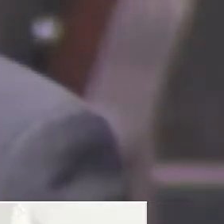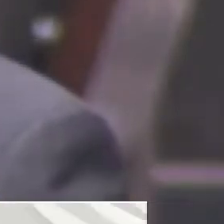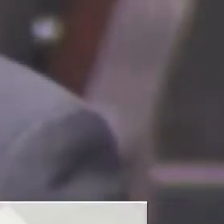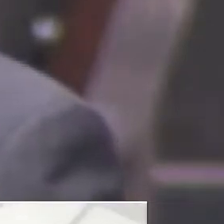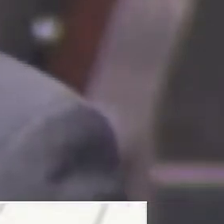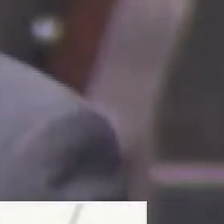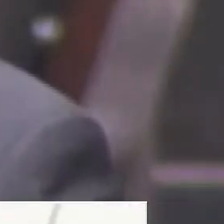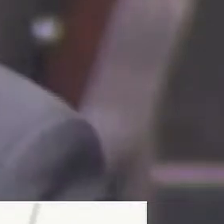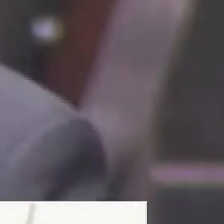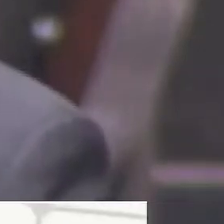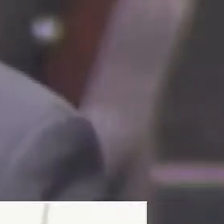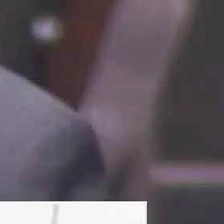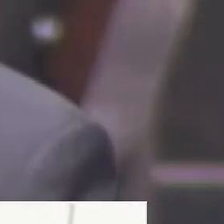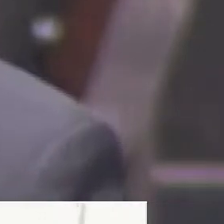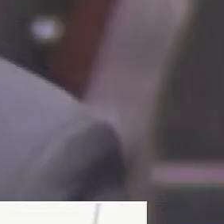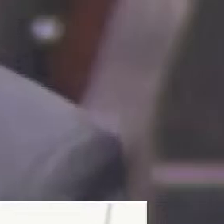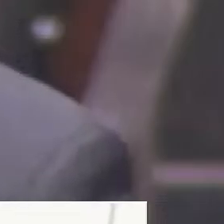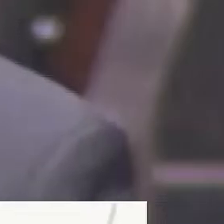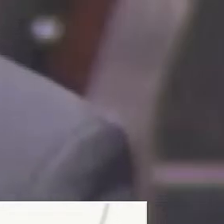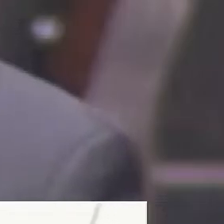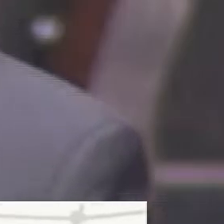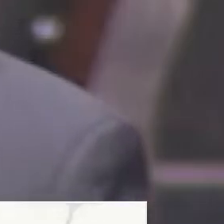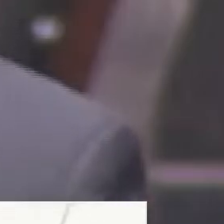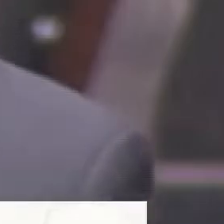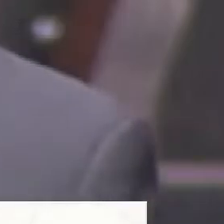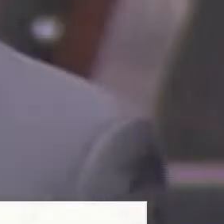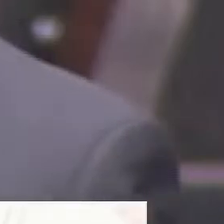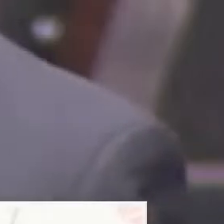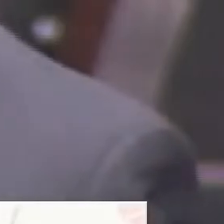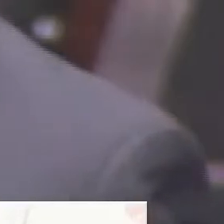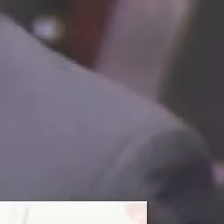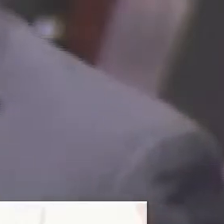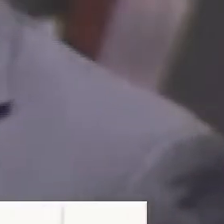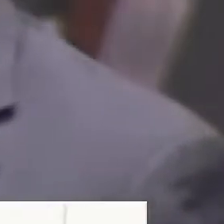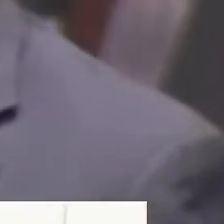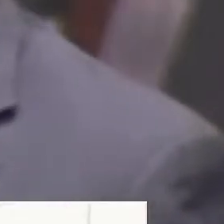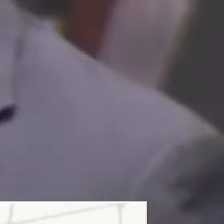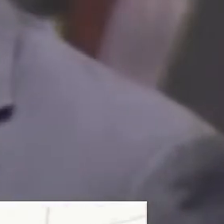me. We are not giving enough money for capitation.